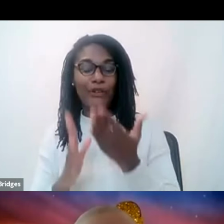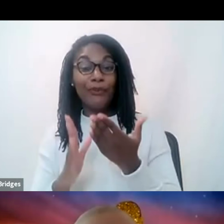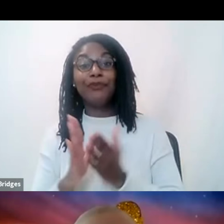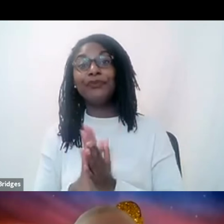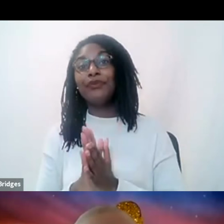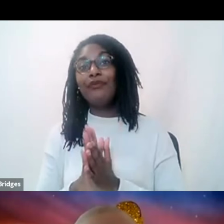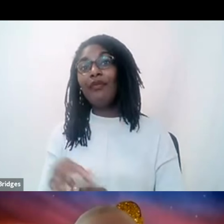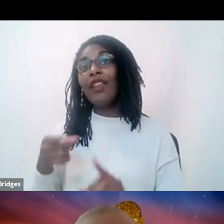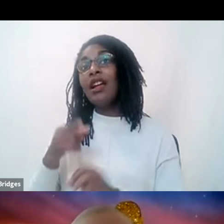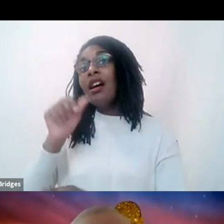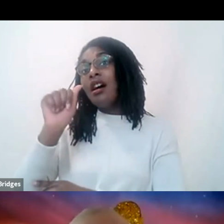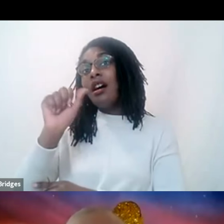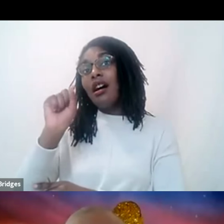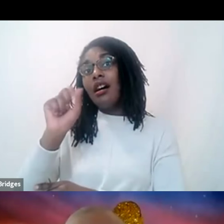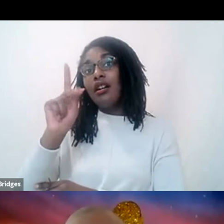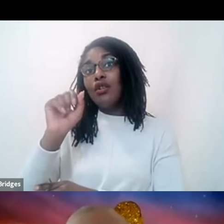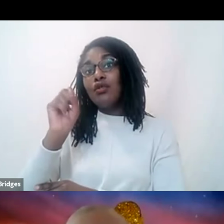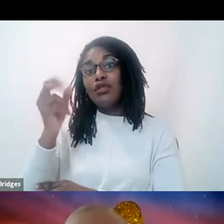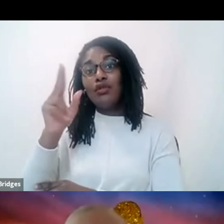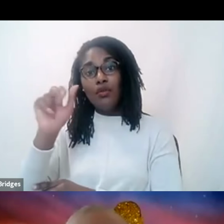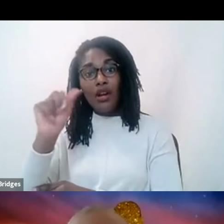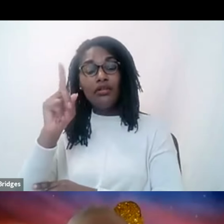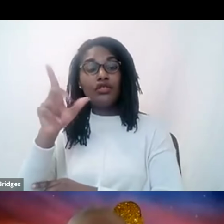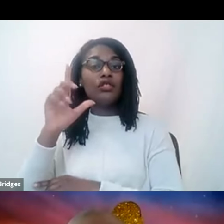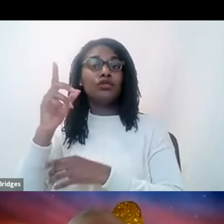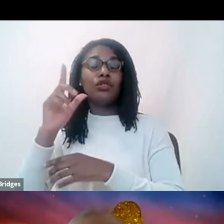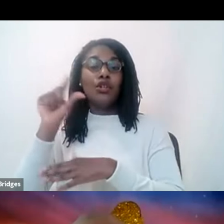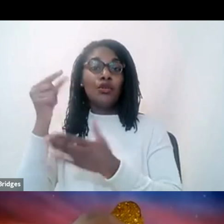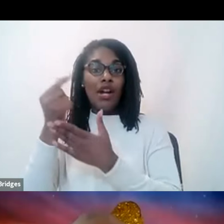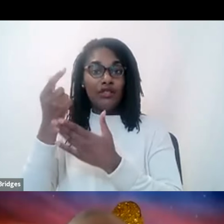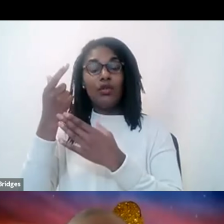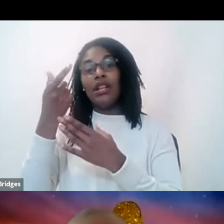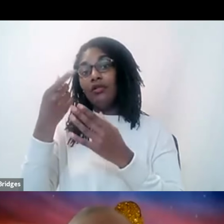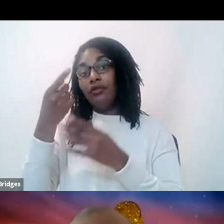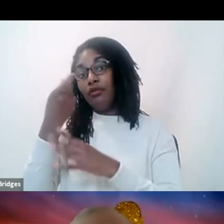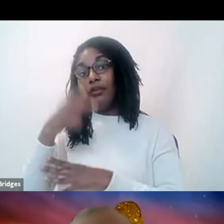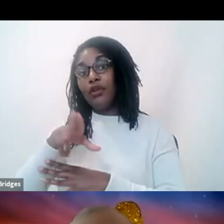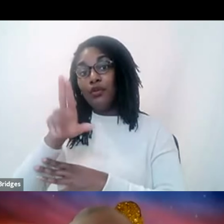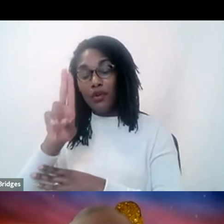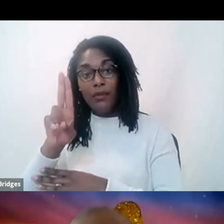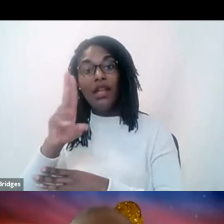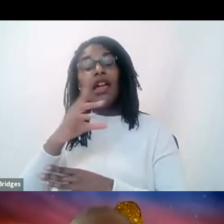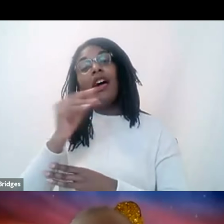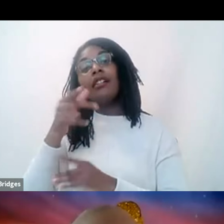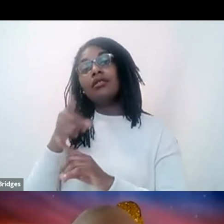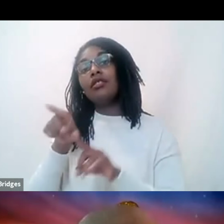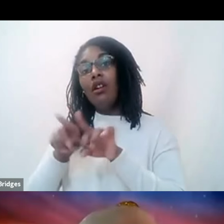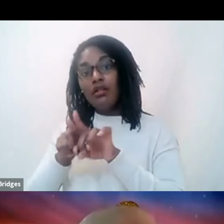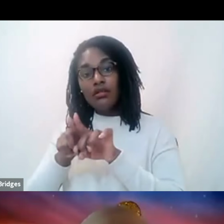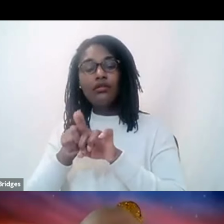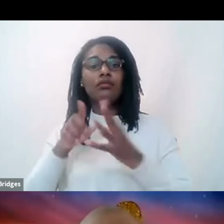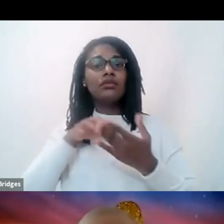Okosua's undergraduate career at Howard University is a melting pot of both exercise science and the introduction to the world of